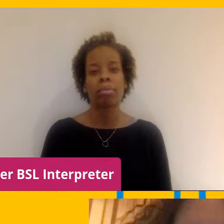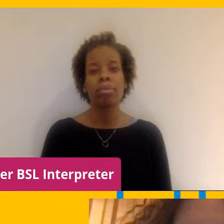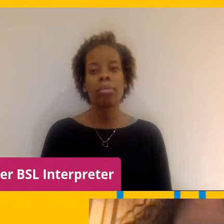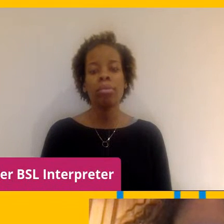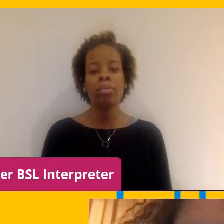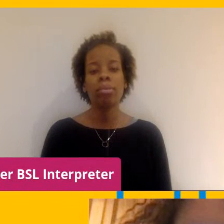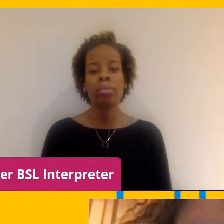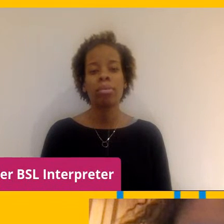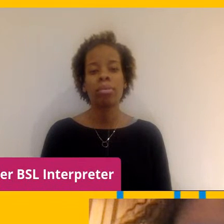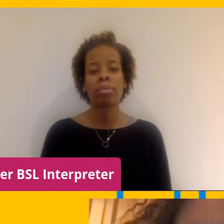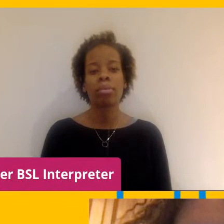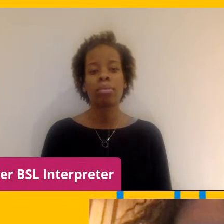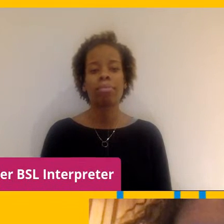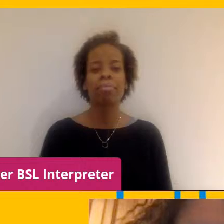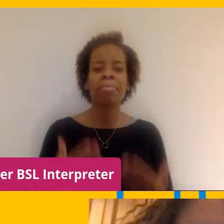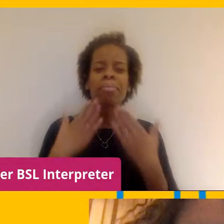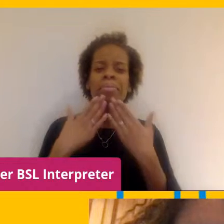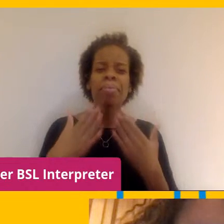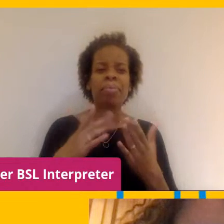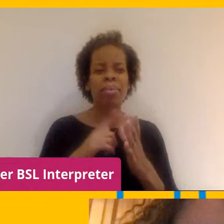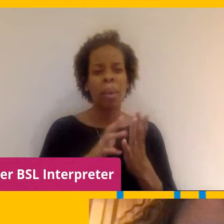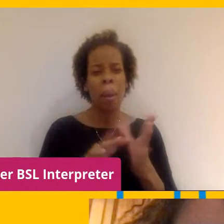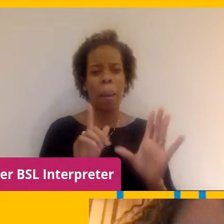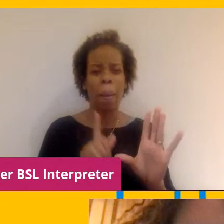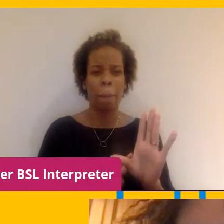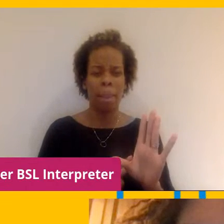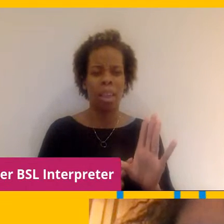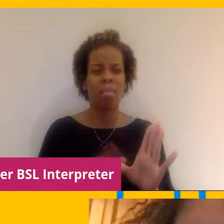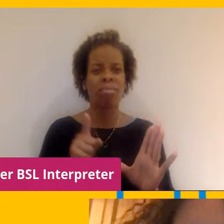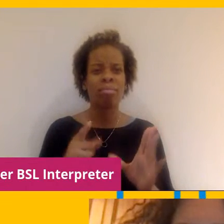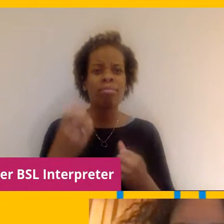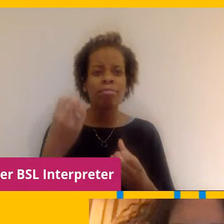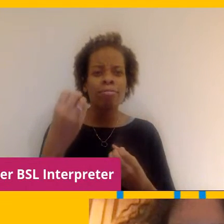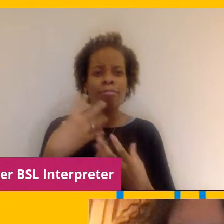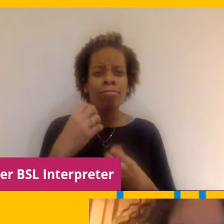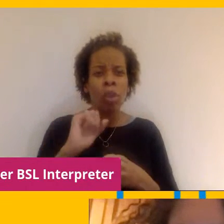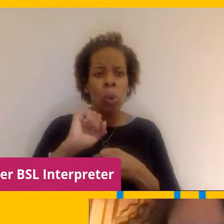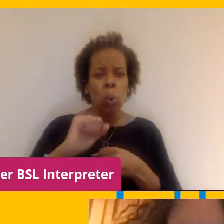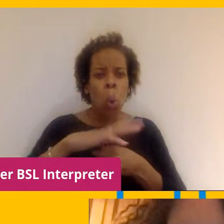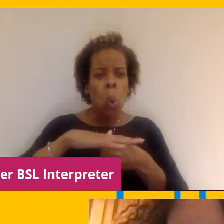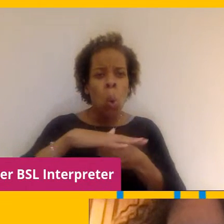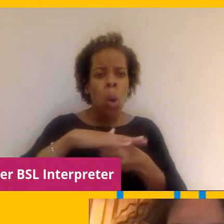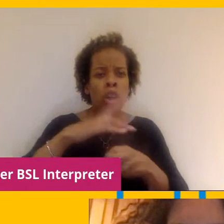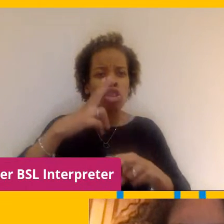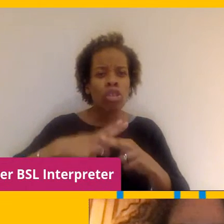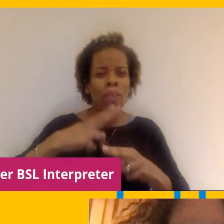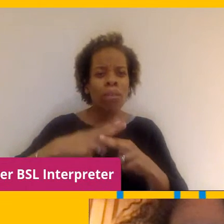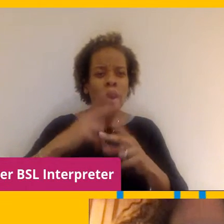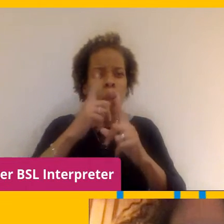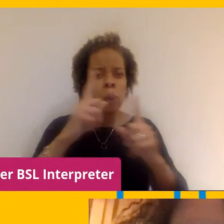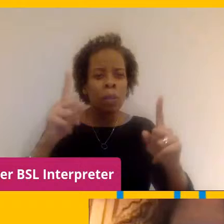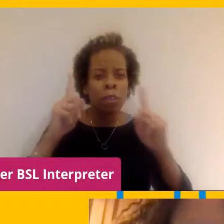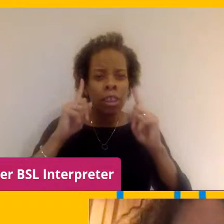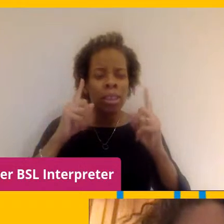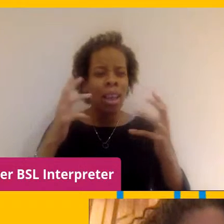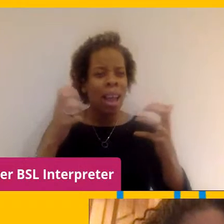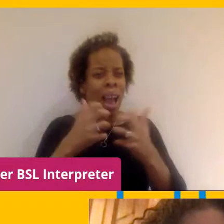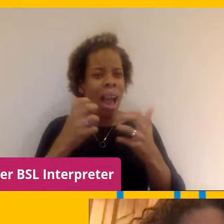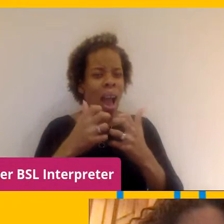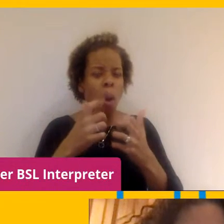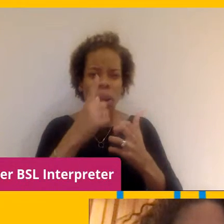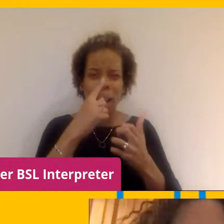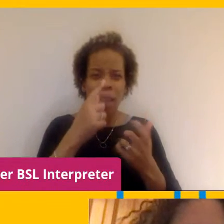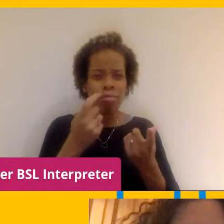Thank you very much, Amy. That was a really useful case study in what ARPS organising can look like